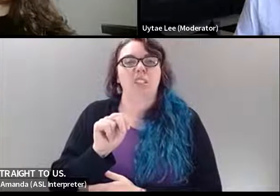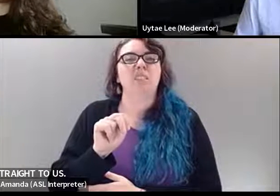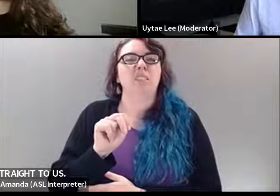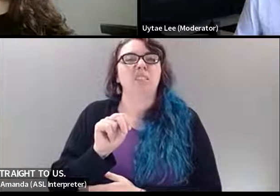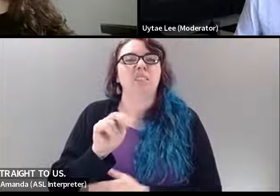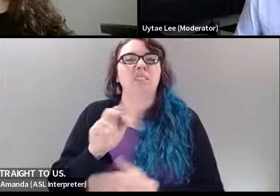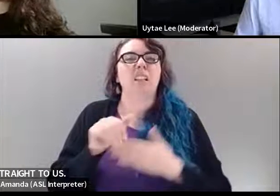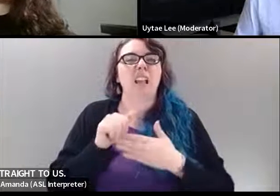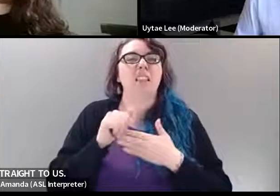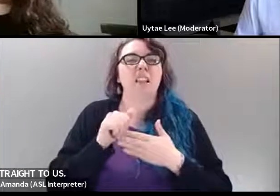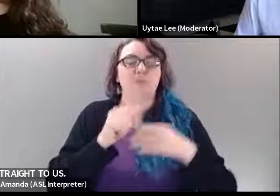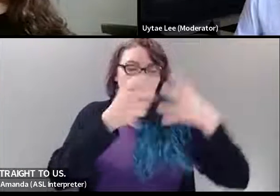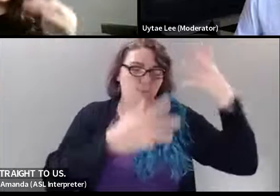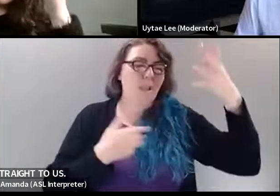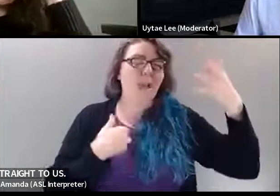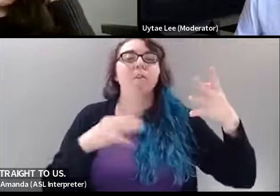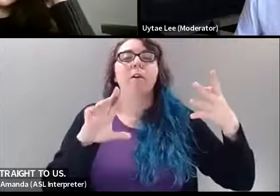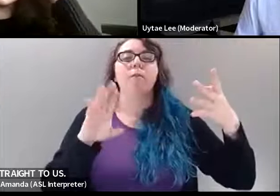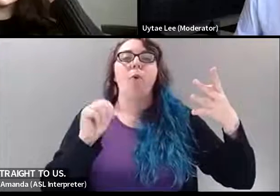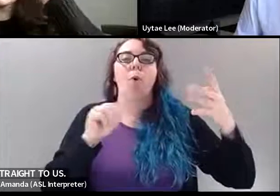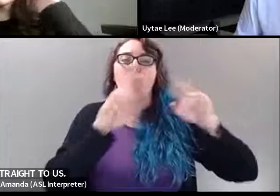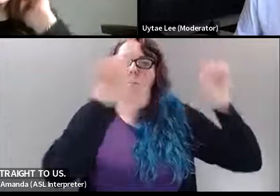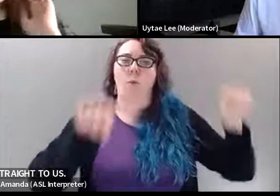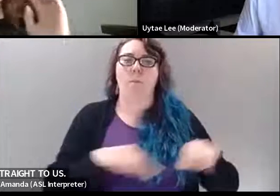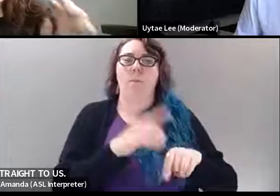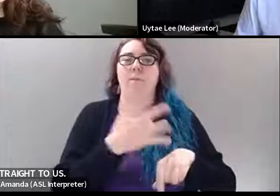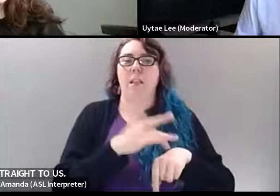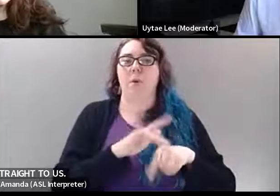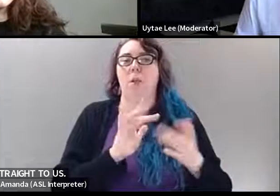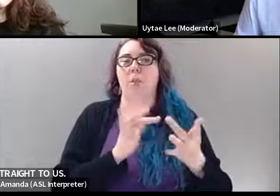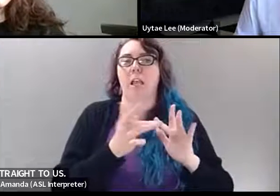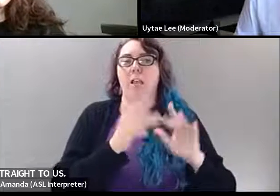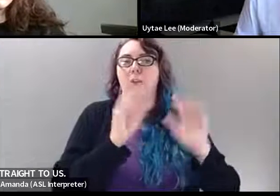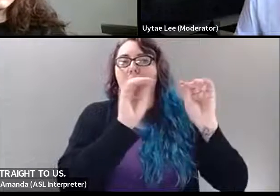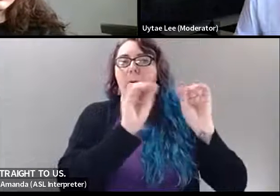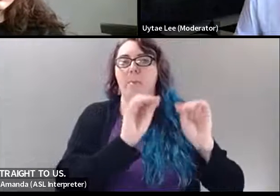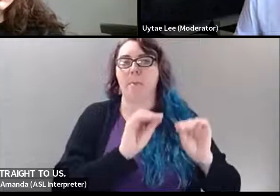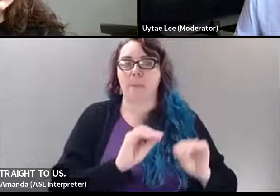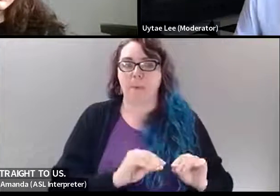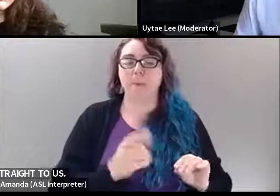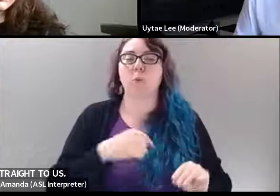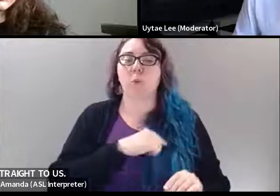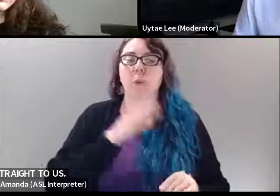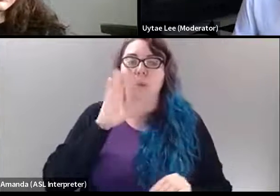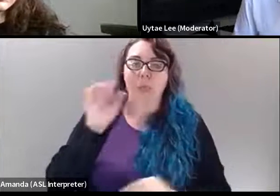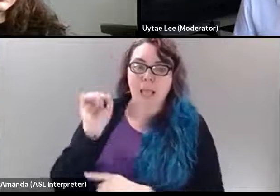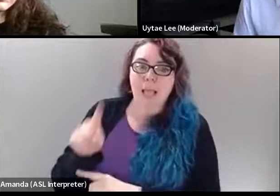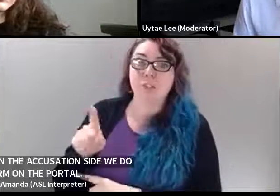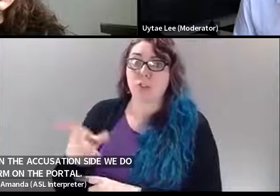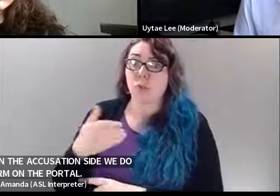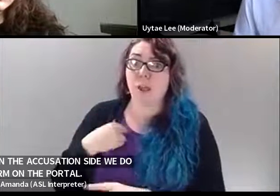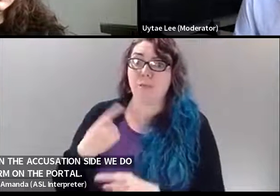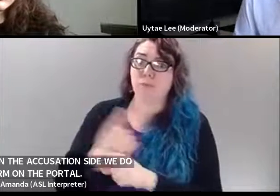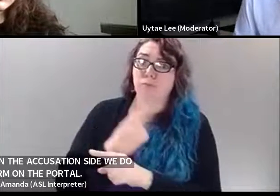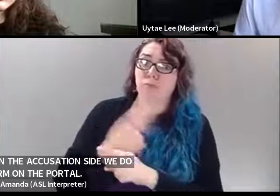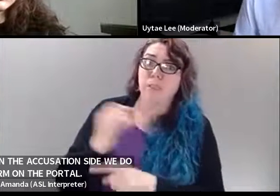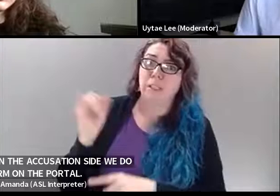portal. So we're going to want to know things like, do you have E&O insurance? Do you have a